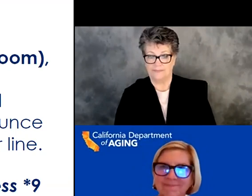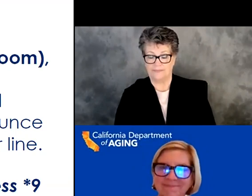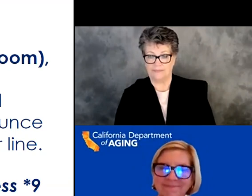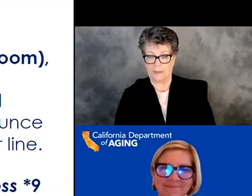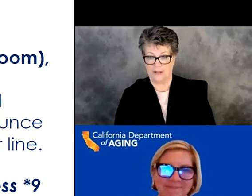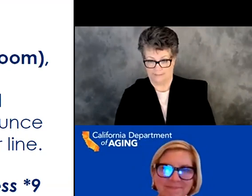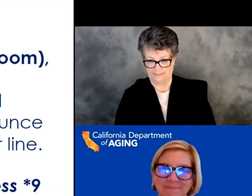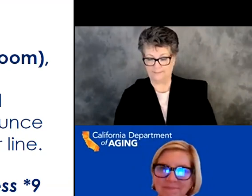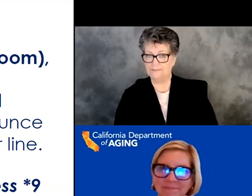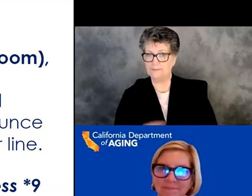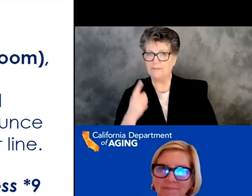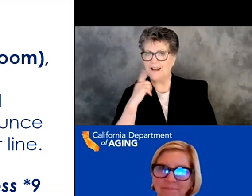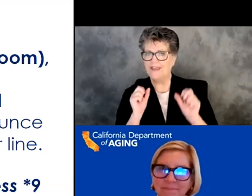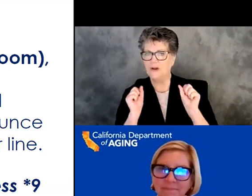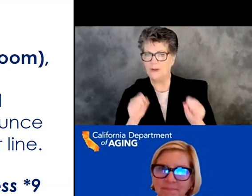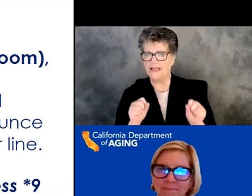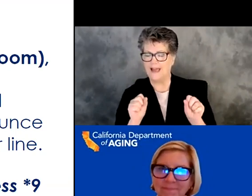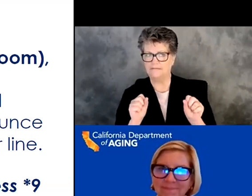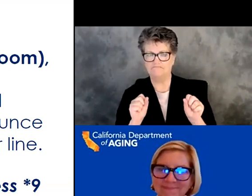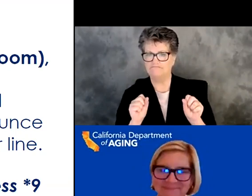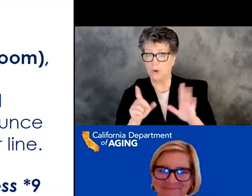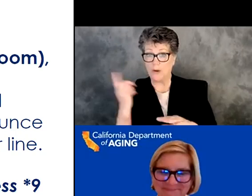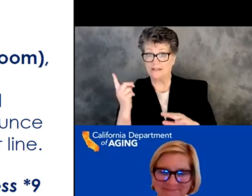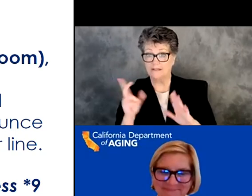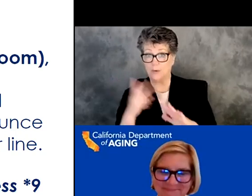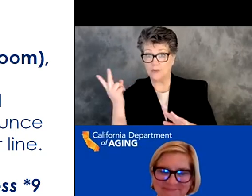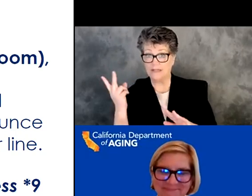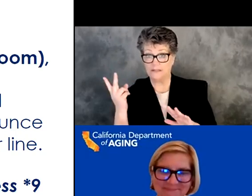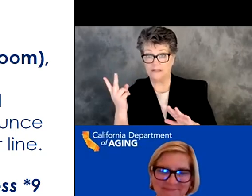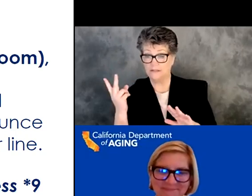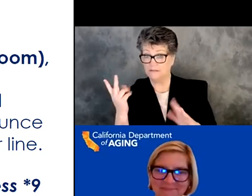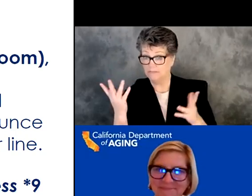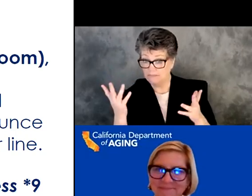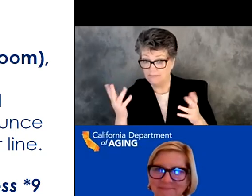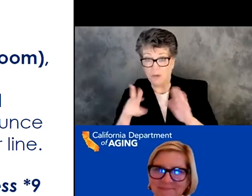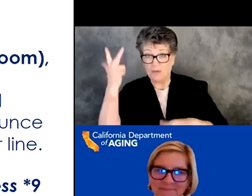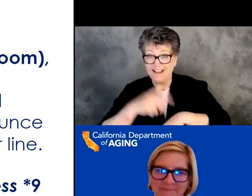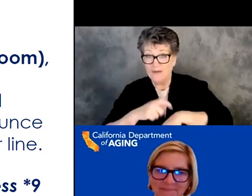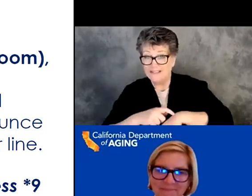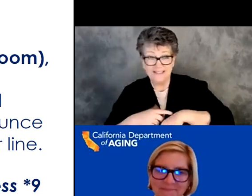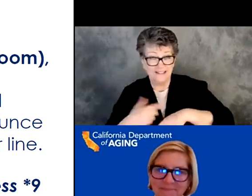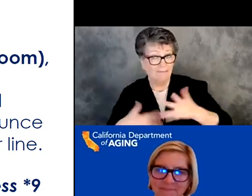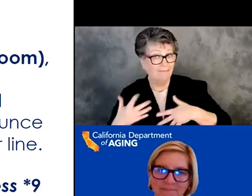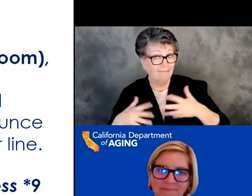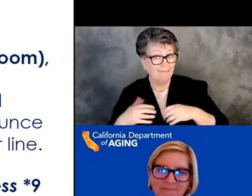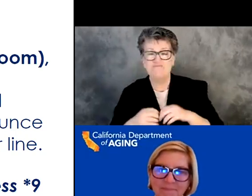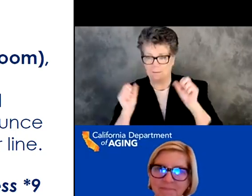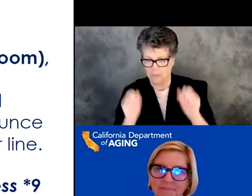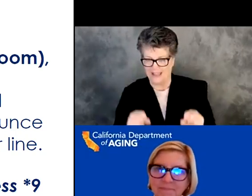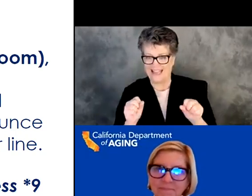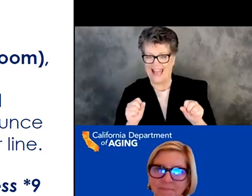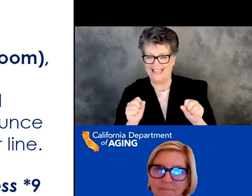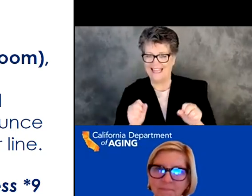And I think we can, going once, going twice, going 3 times, we can